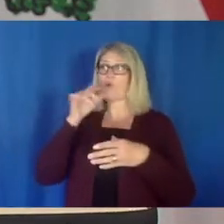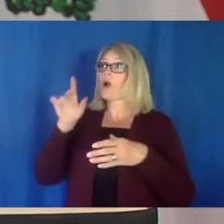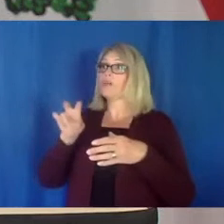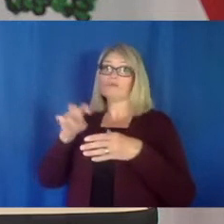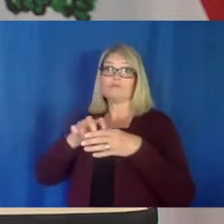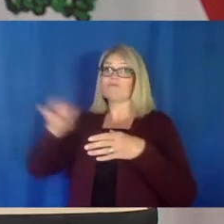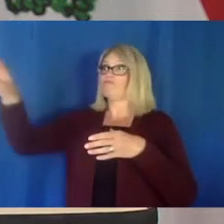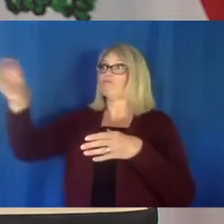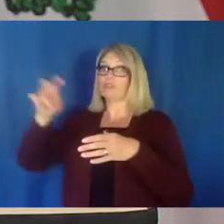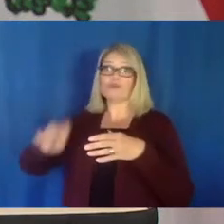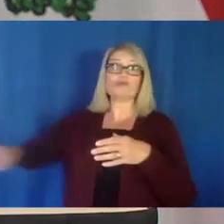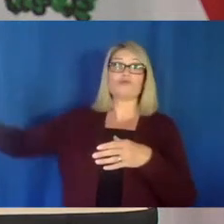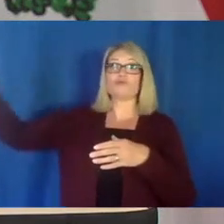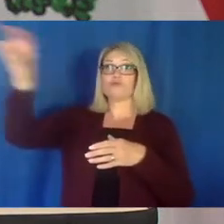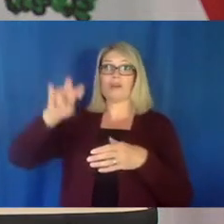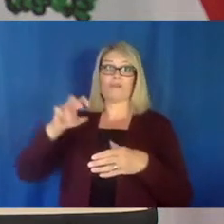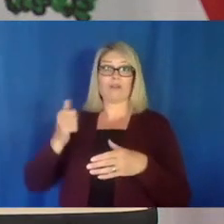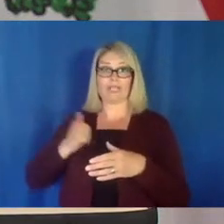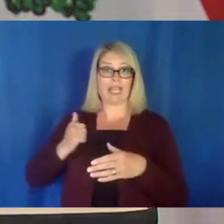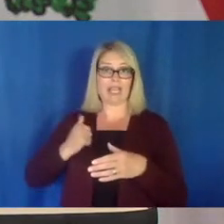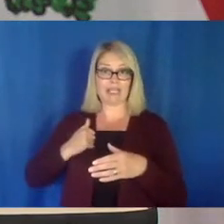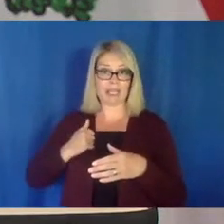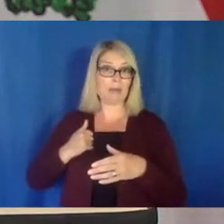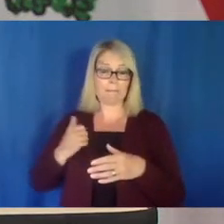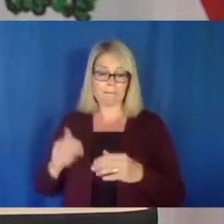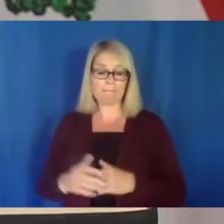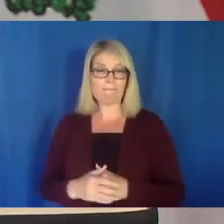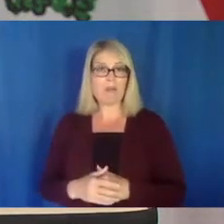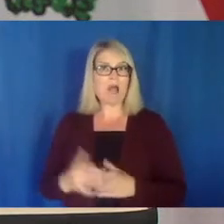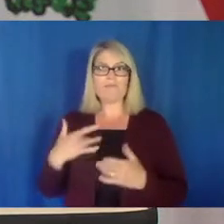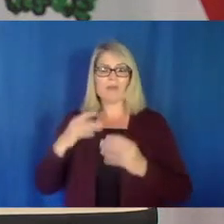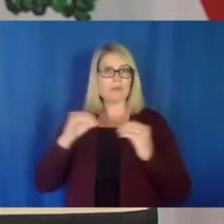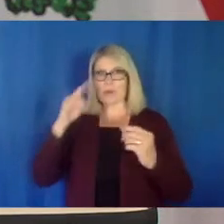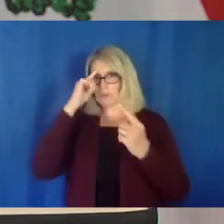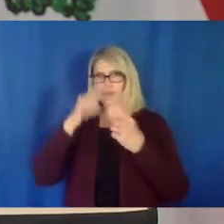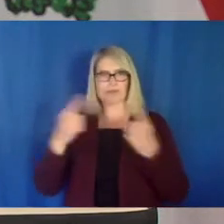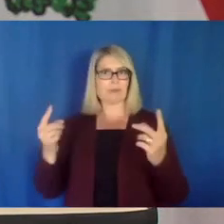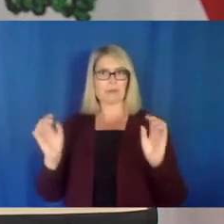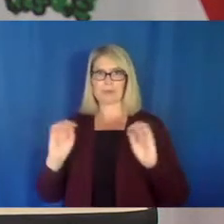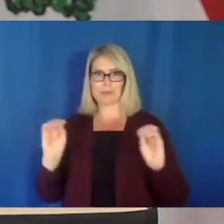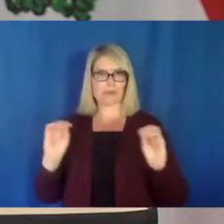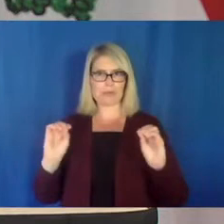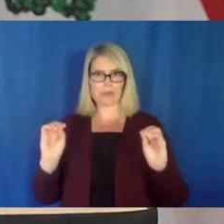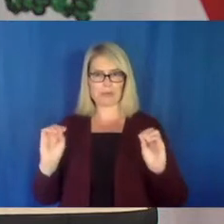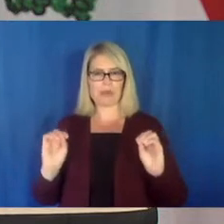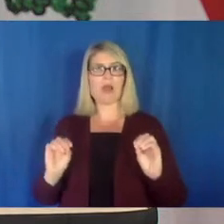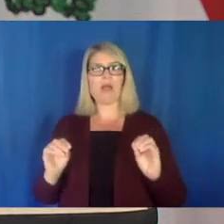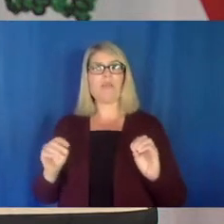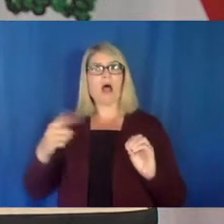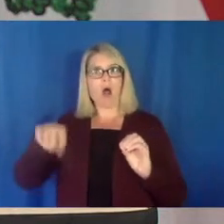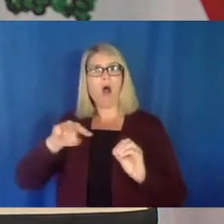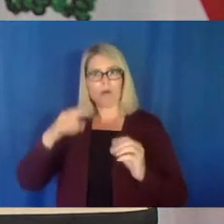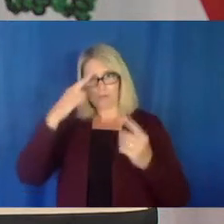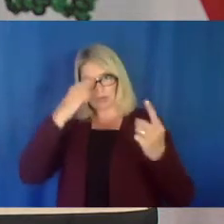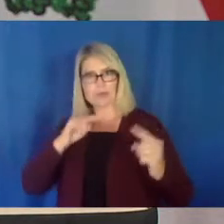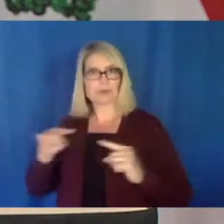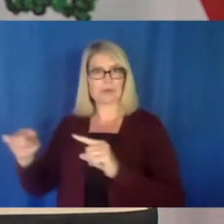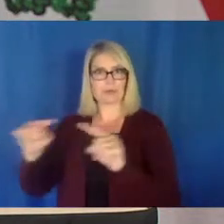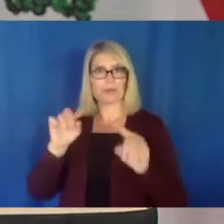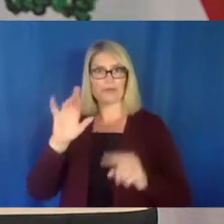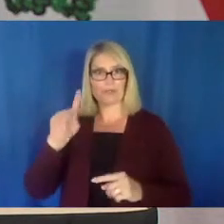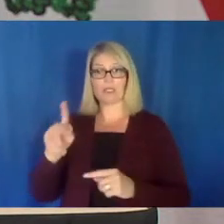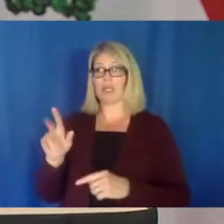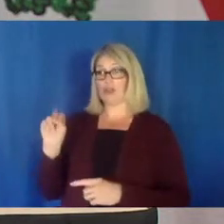was much disagreement between anybody in terms of the risk factor. I think both New Brunswick